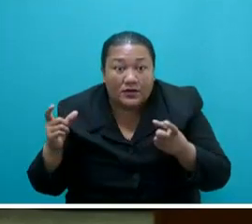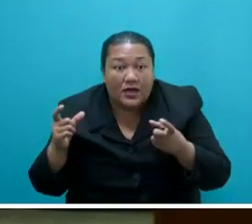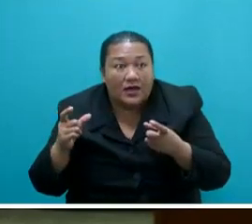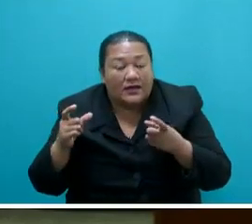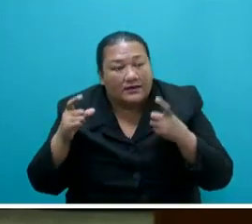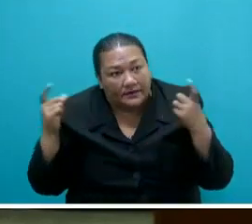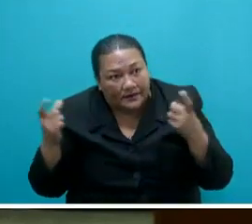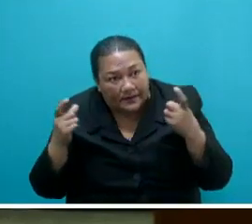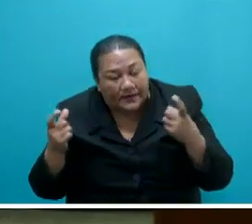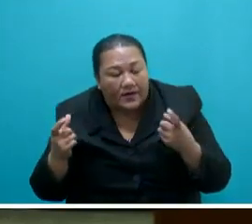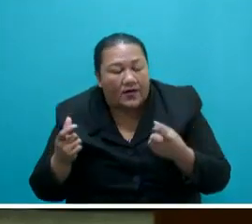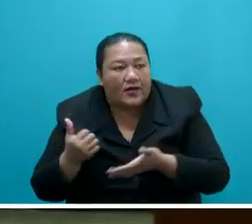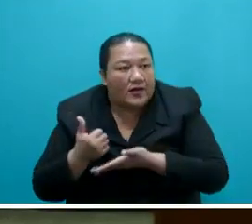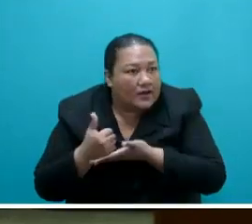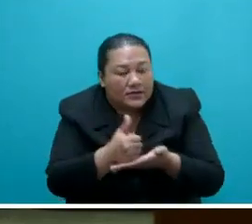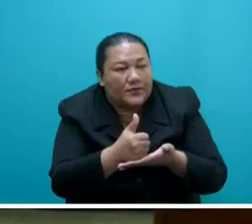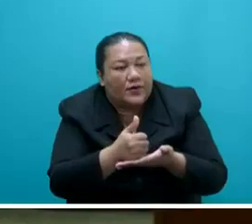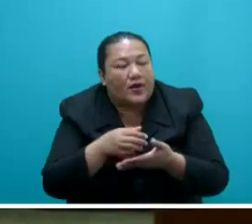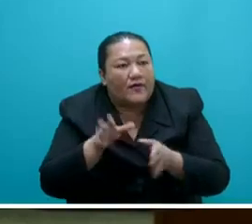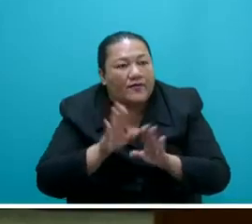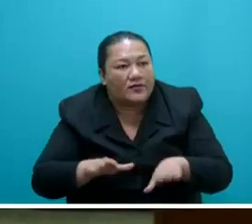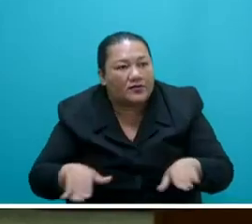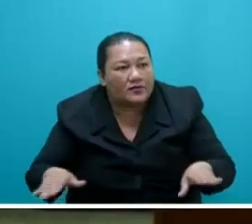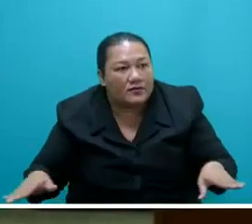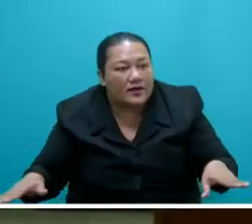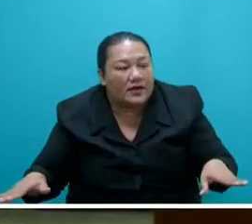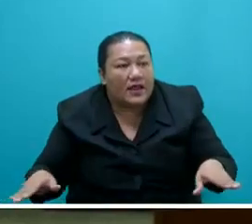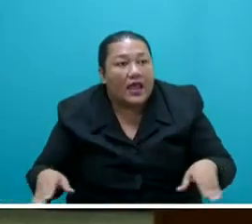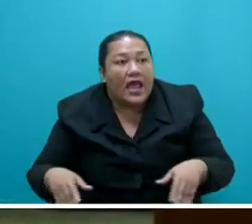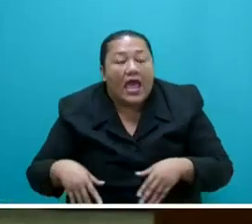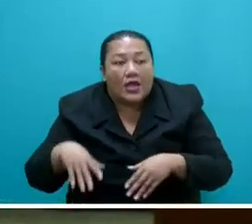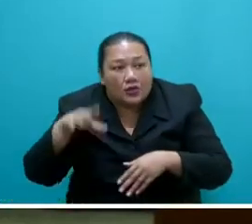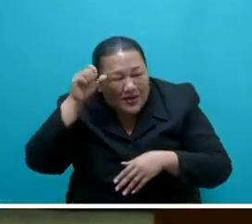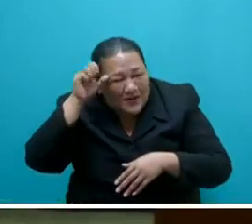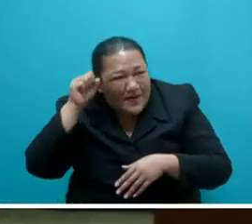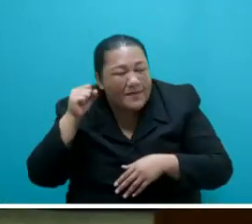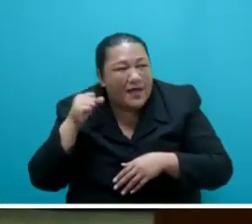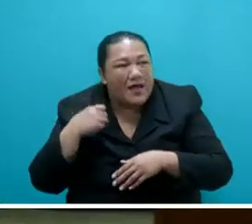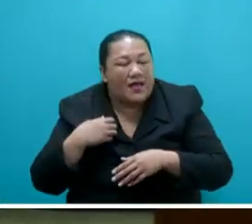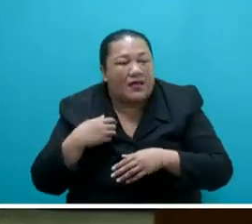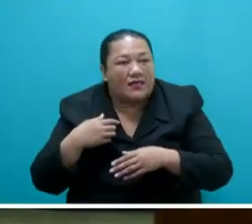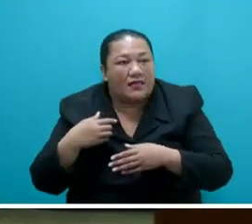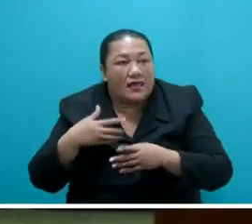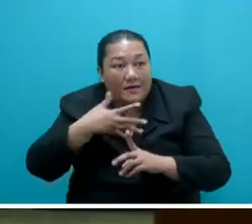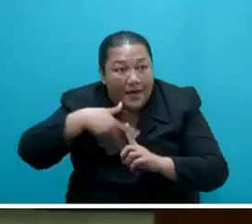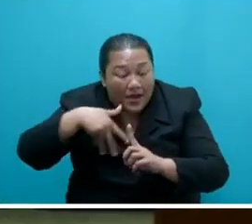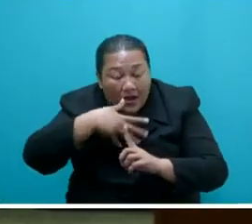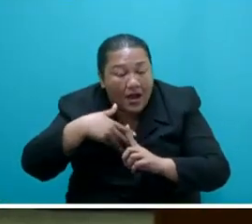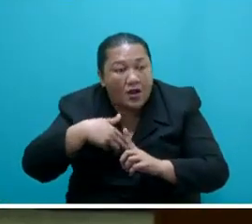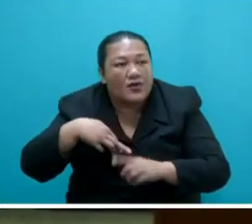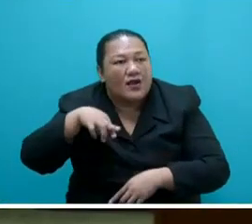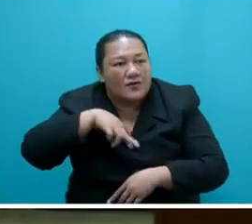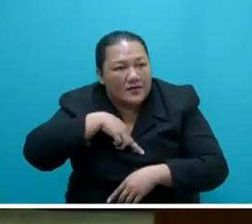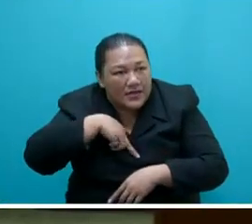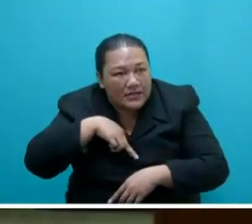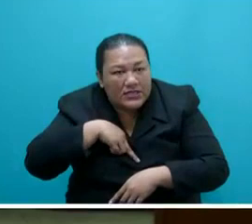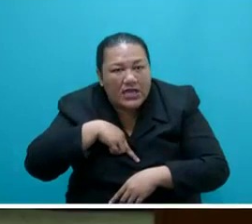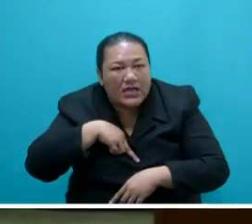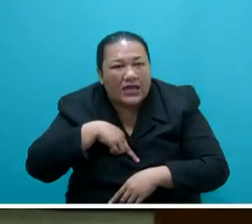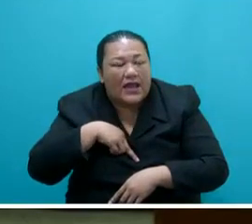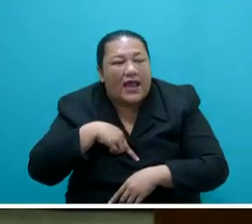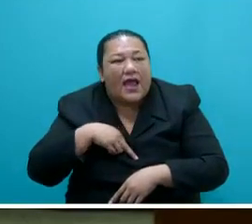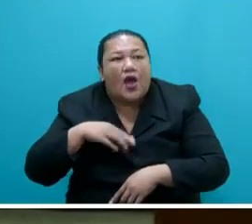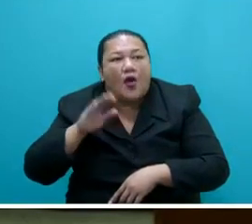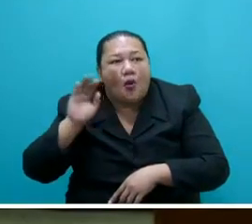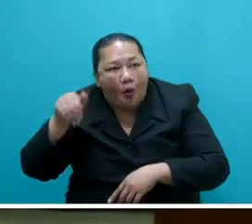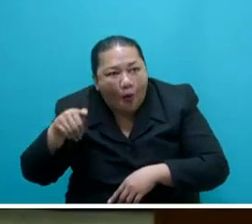children. Young Fijians, no matter their background, no matter their religion, and no matter where they call home, do not see the